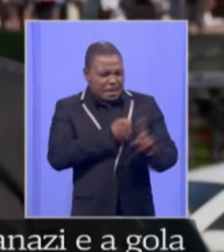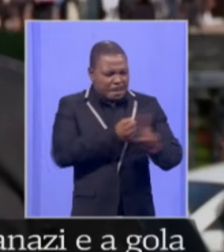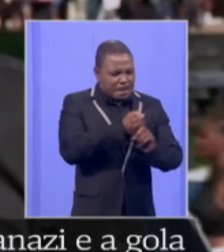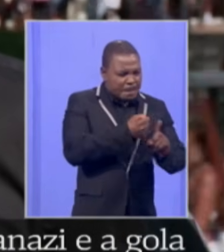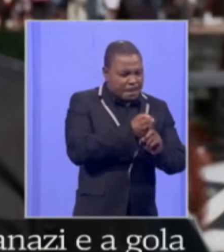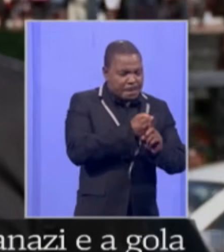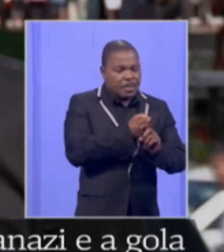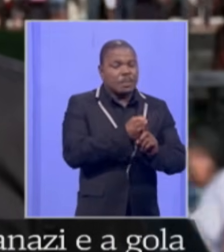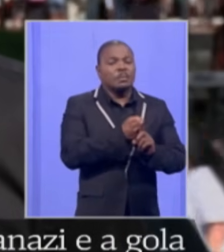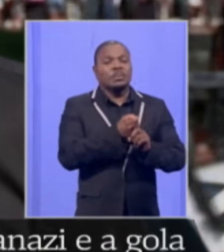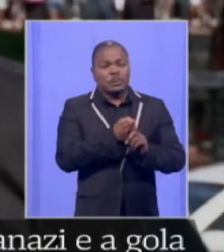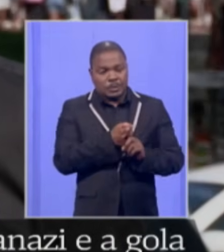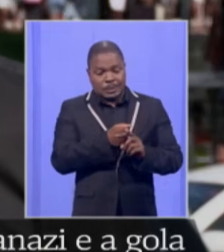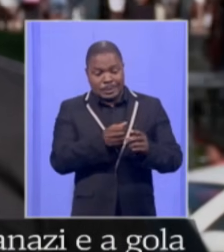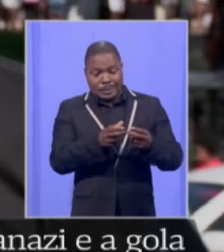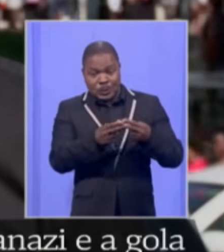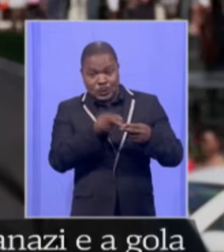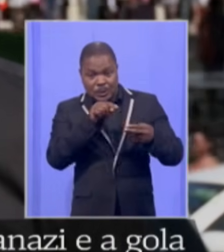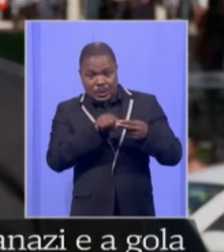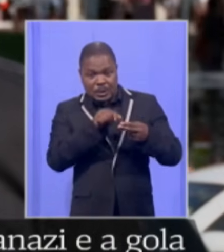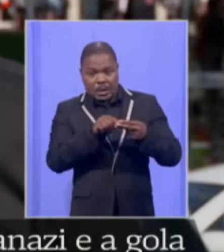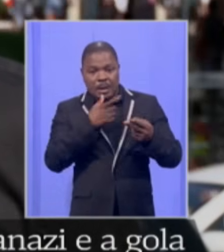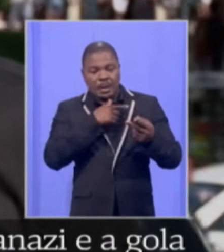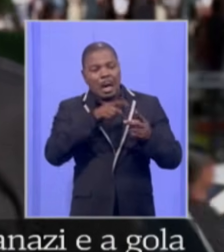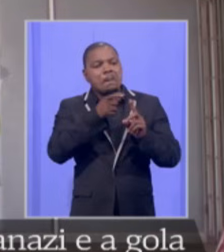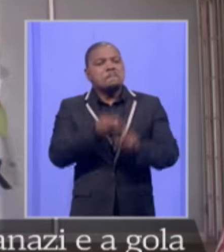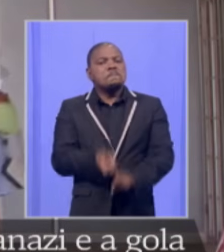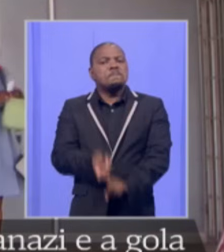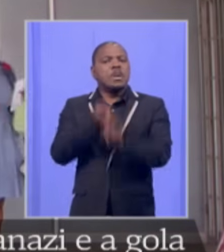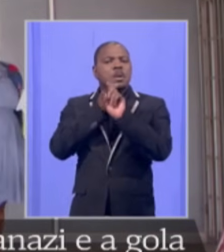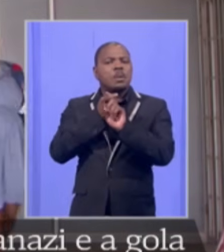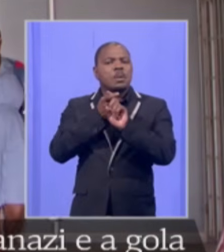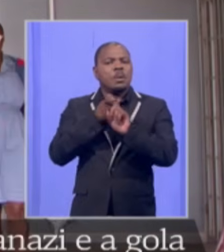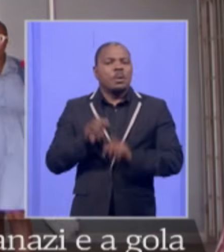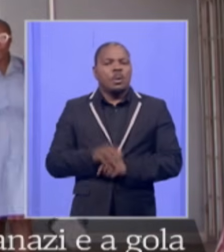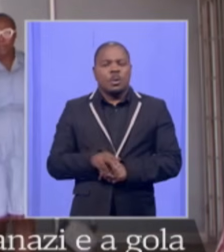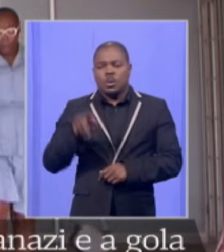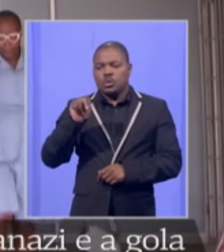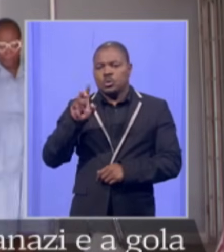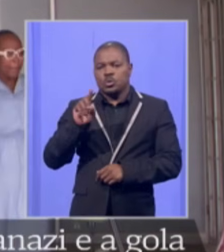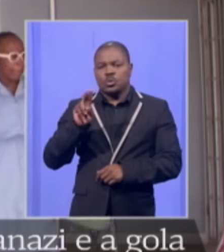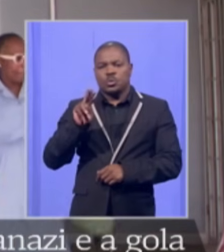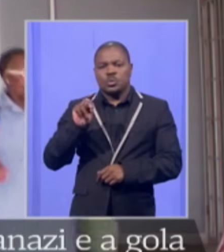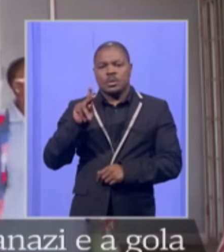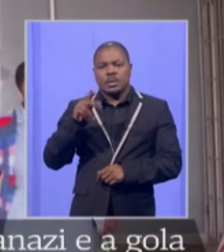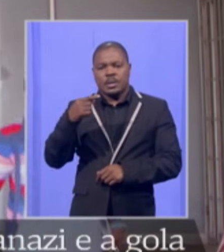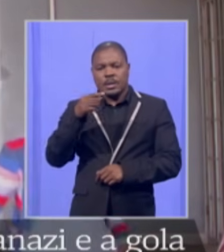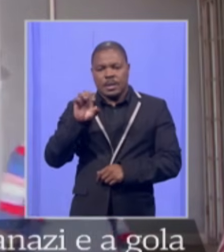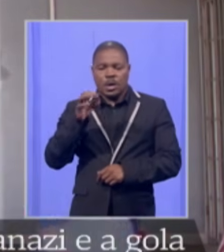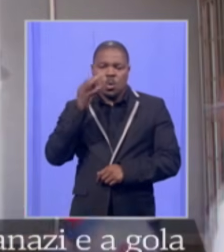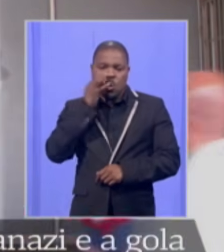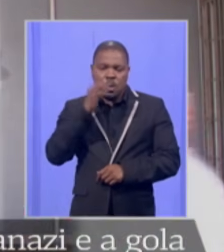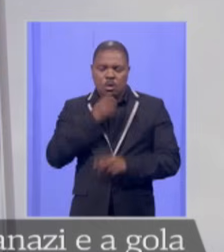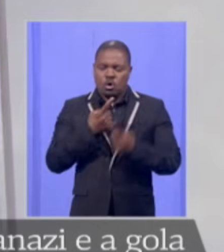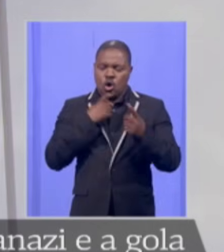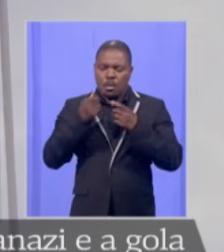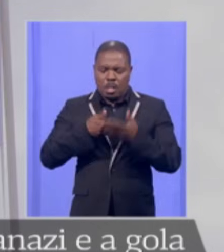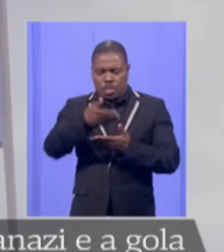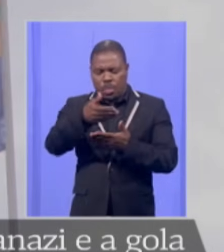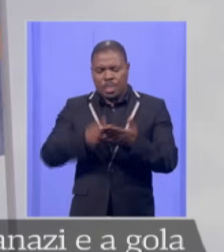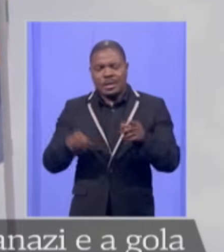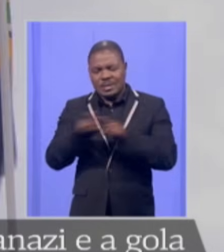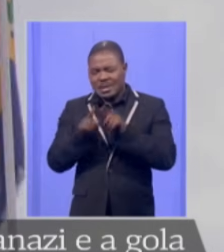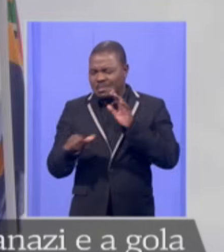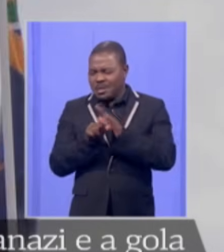rife, was immediately suspended. Ndunge a re memorandum wa bone wa akareditse le merero e mengwe